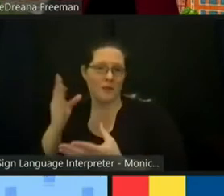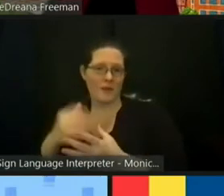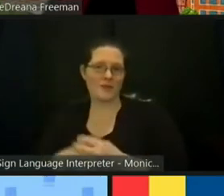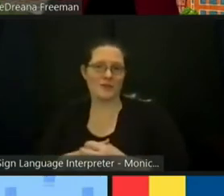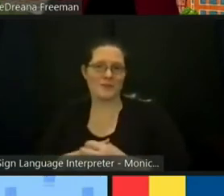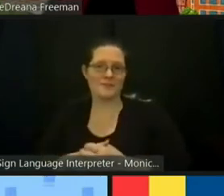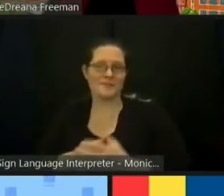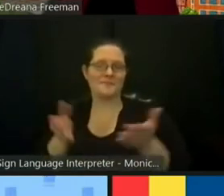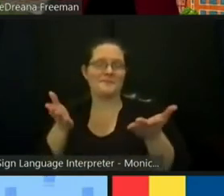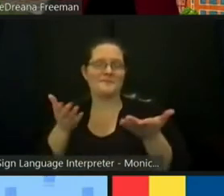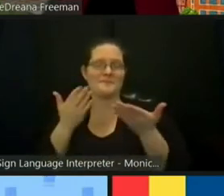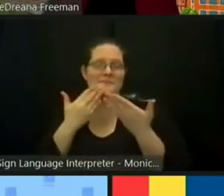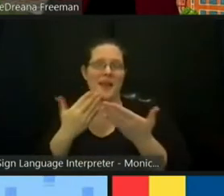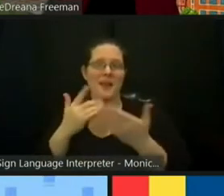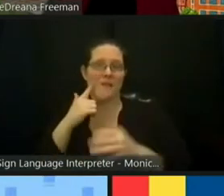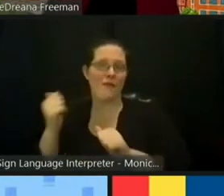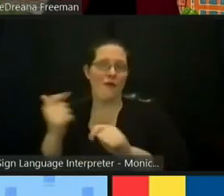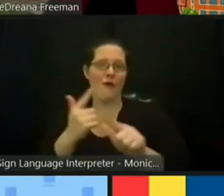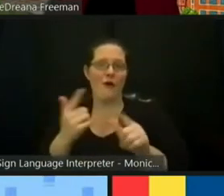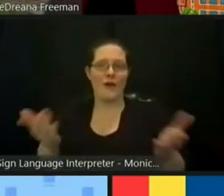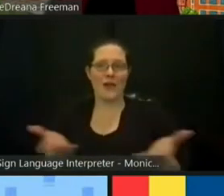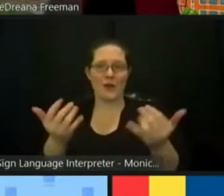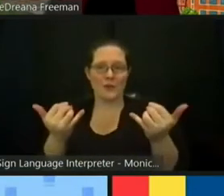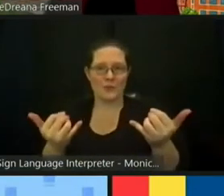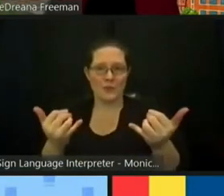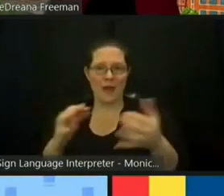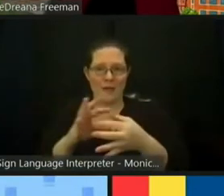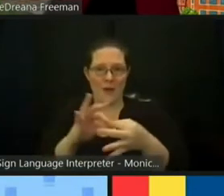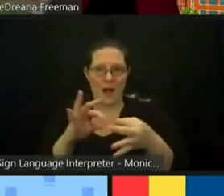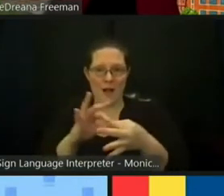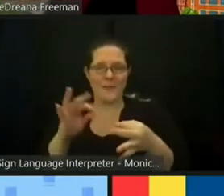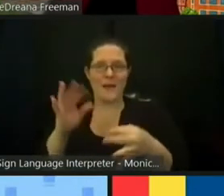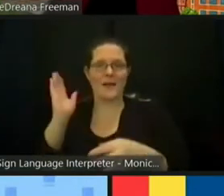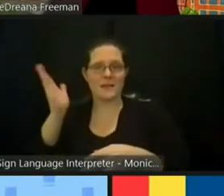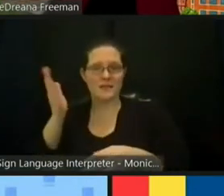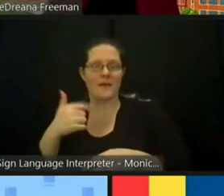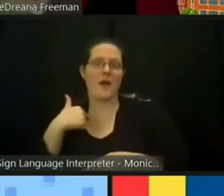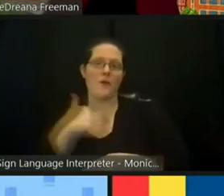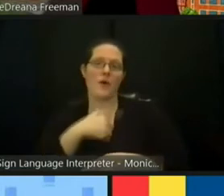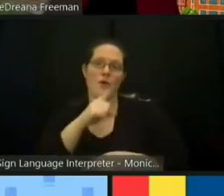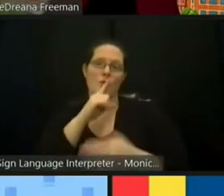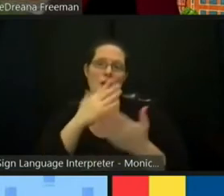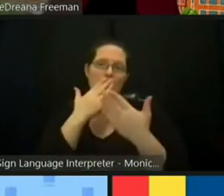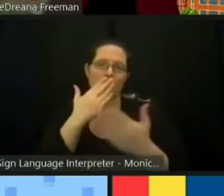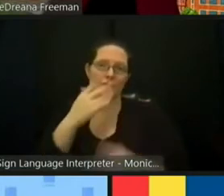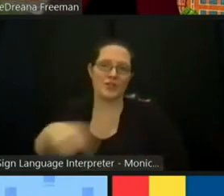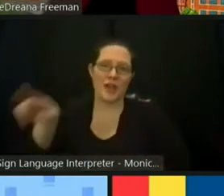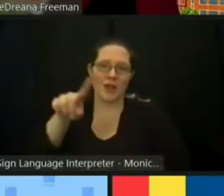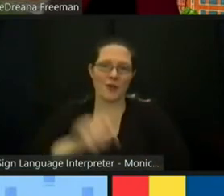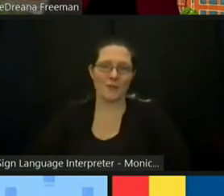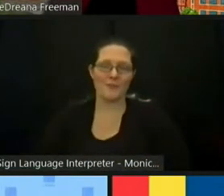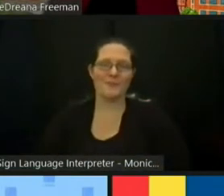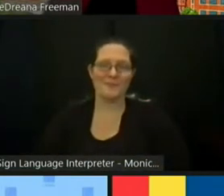All right, and thank you for those people who were here tonight to testify. We very much appreciate it.